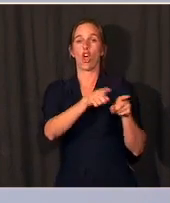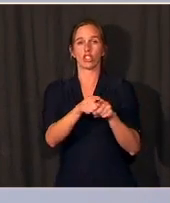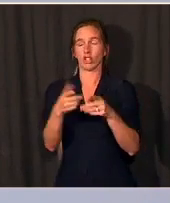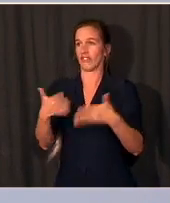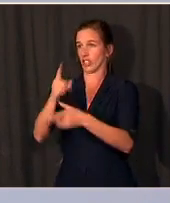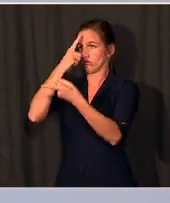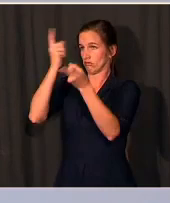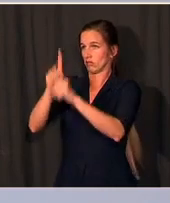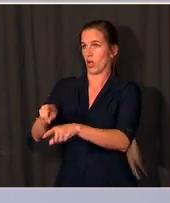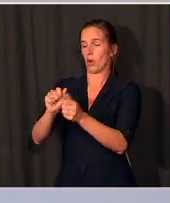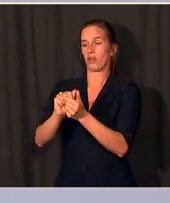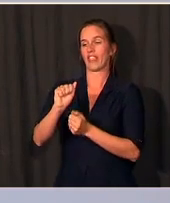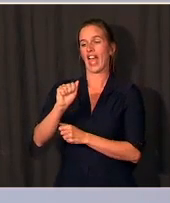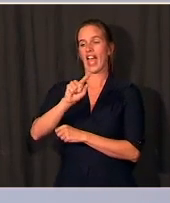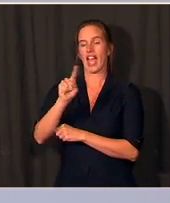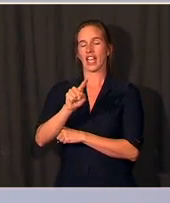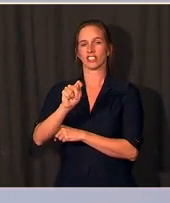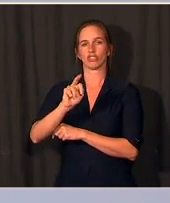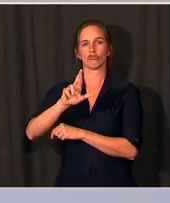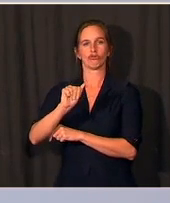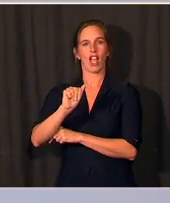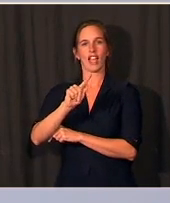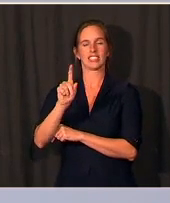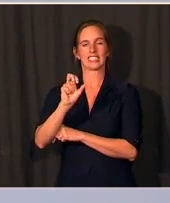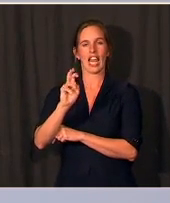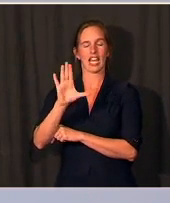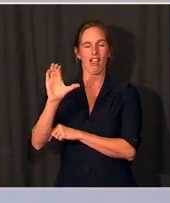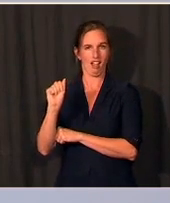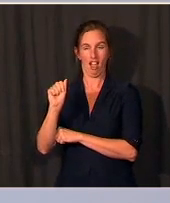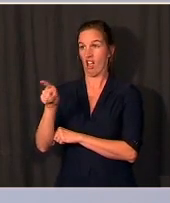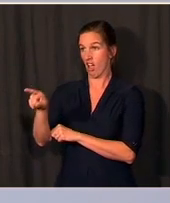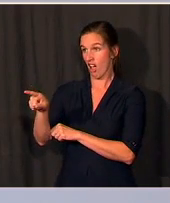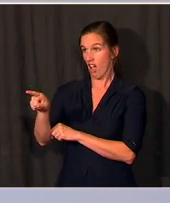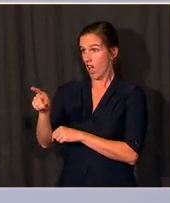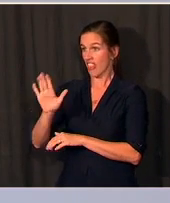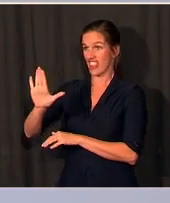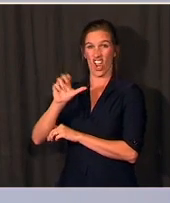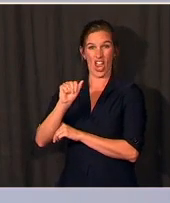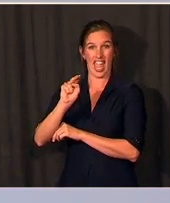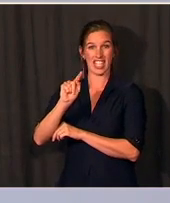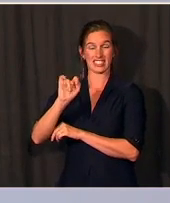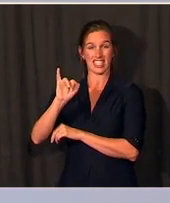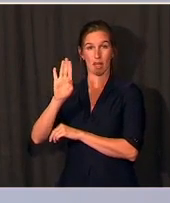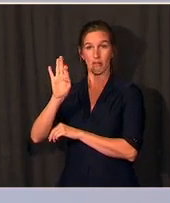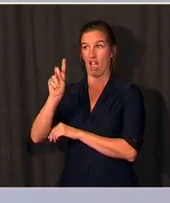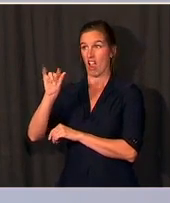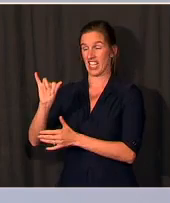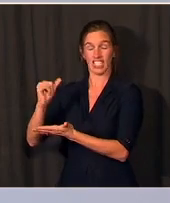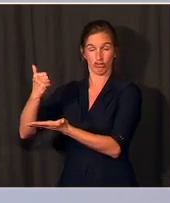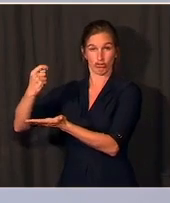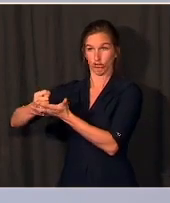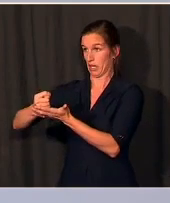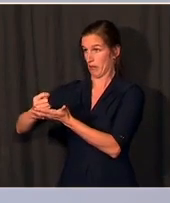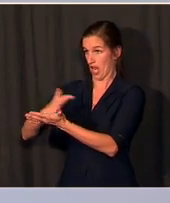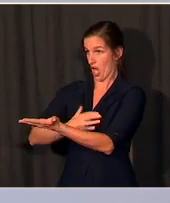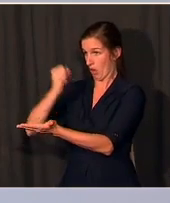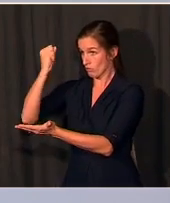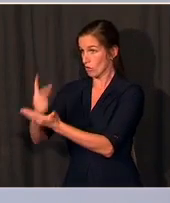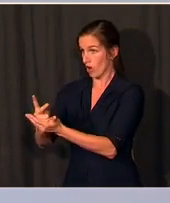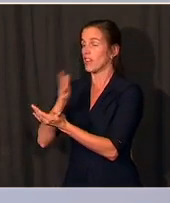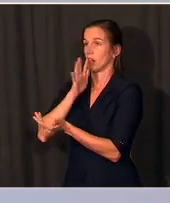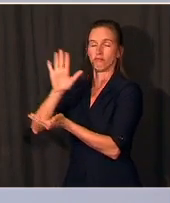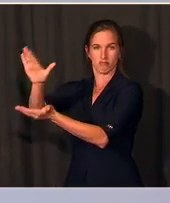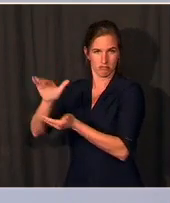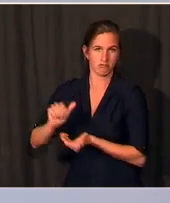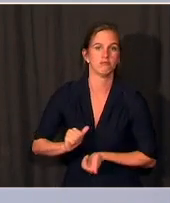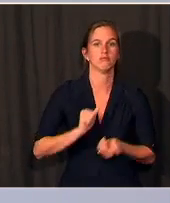the large-scale manufacturing of their antibody treatment, which is excellent. We expect to issue emergency use authorizations for a